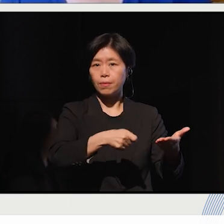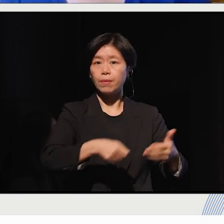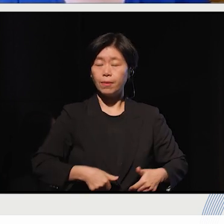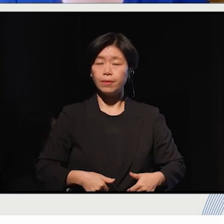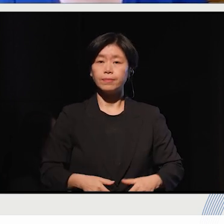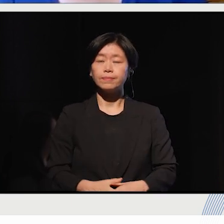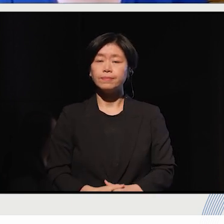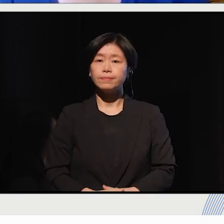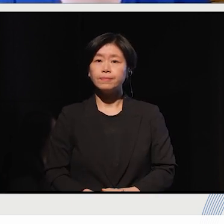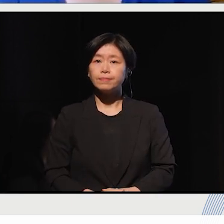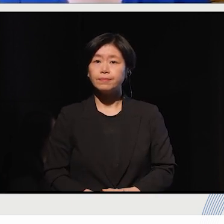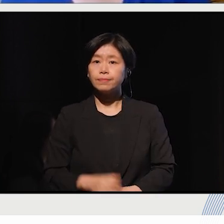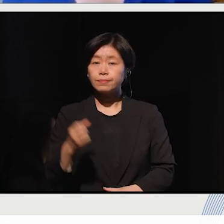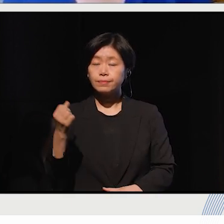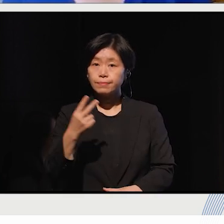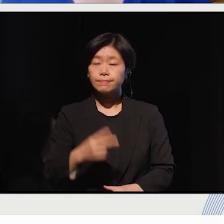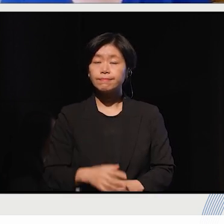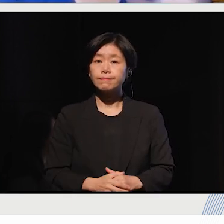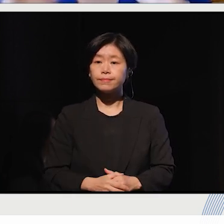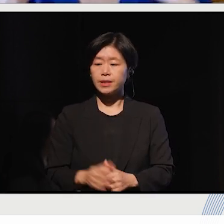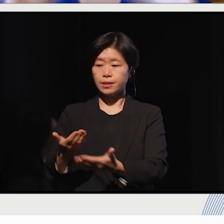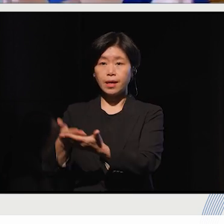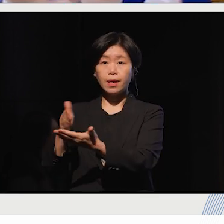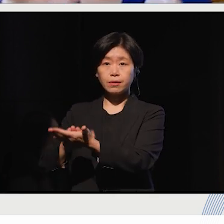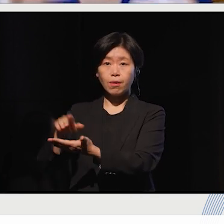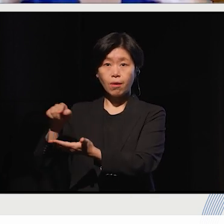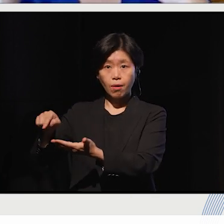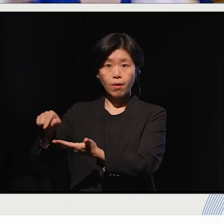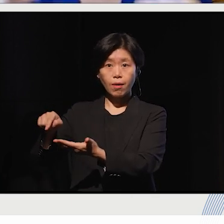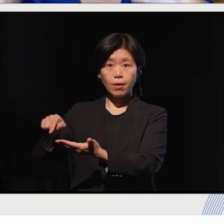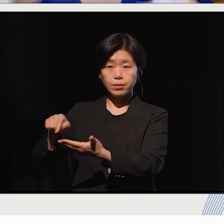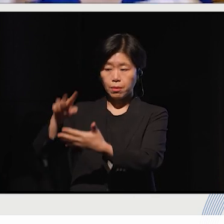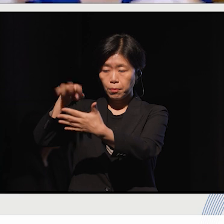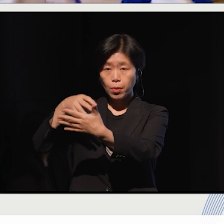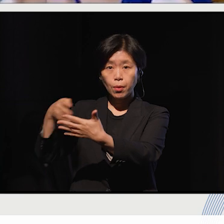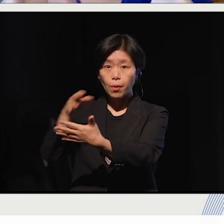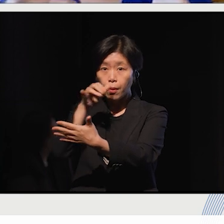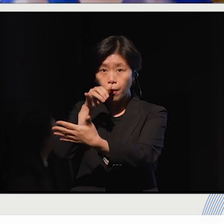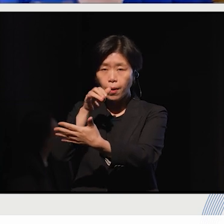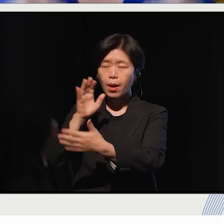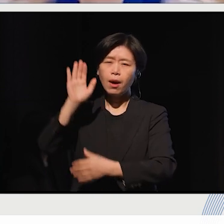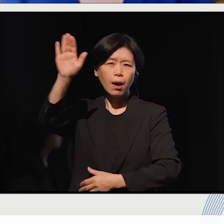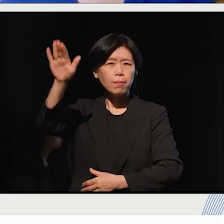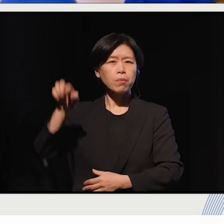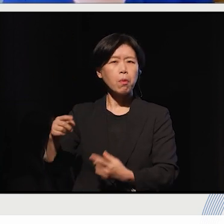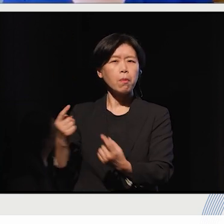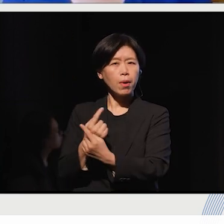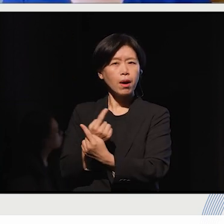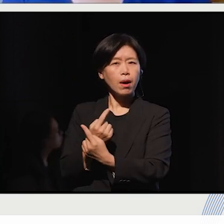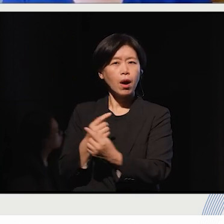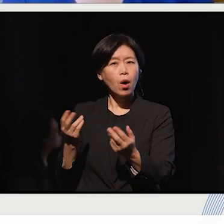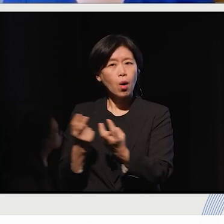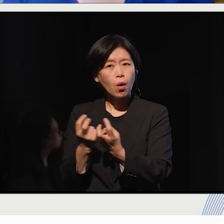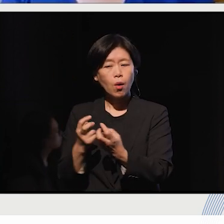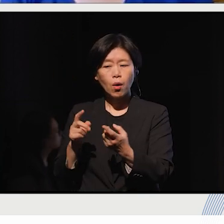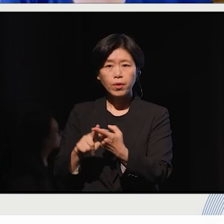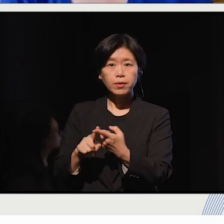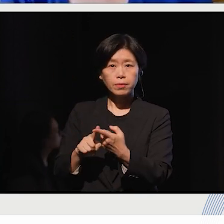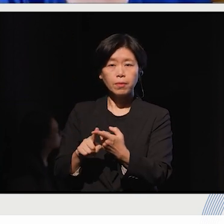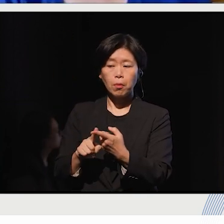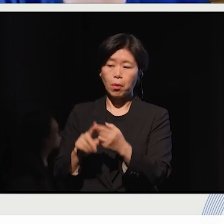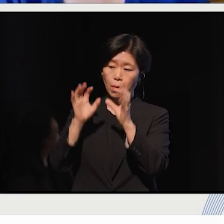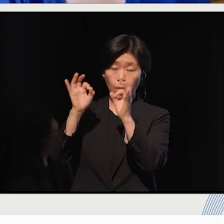roadmap for where you're going to go. And then, only then, after you have a good solid plan in place, do you move forward to